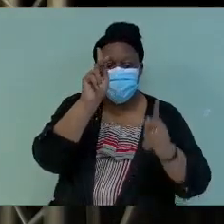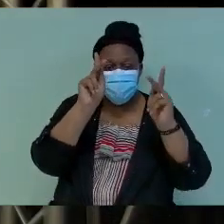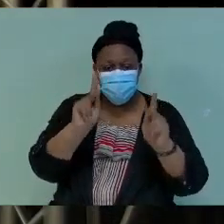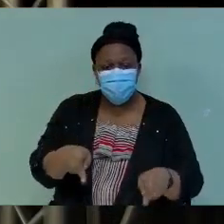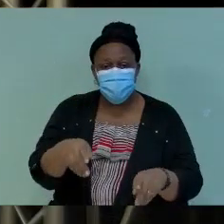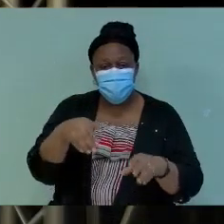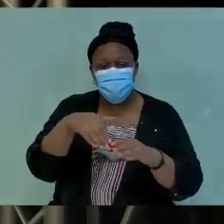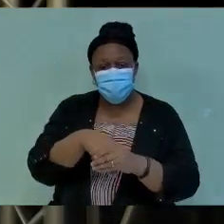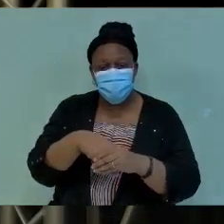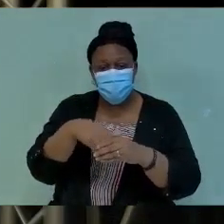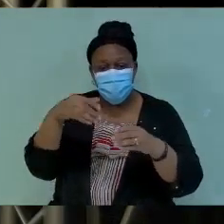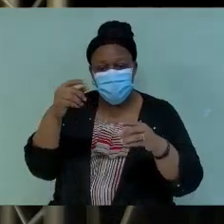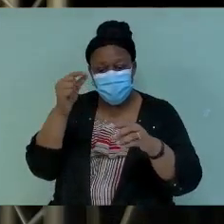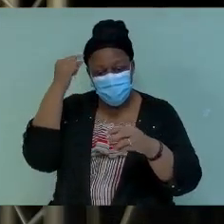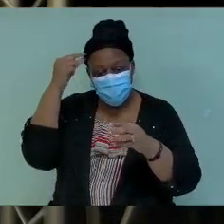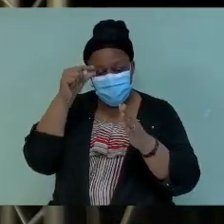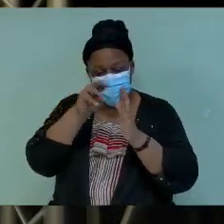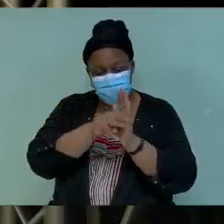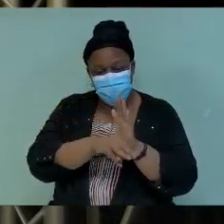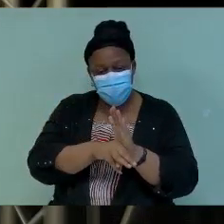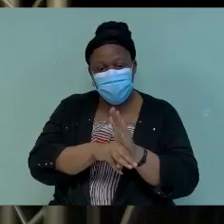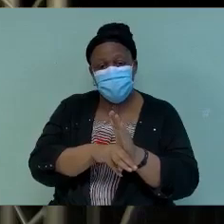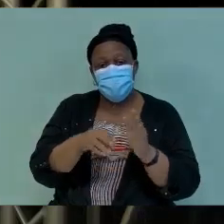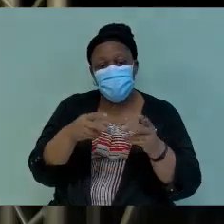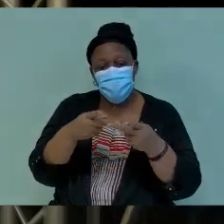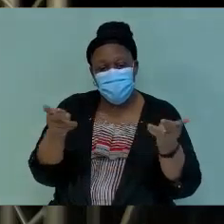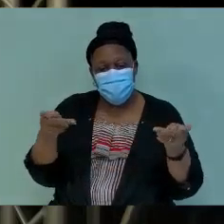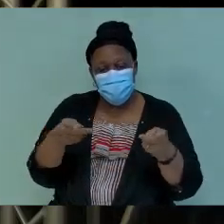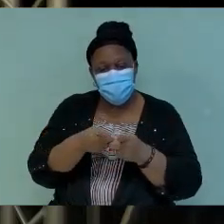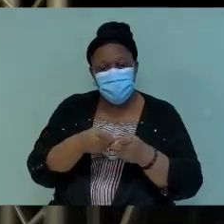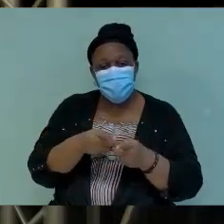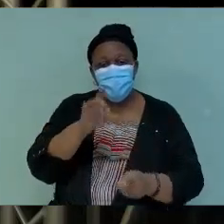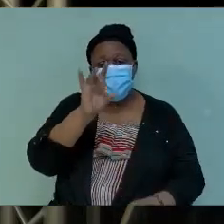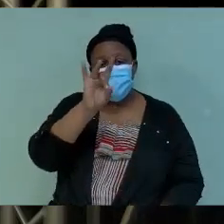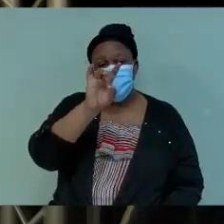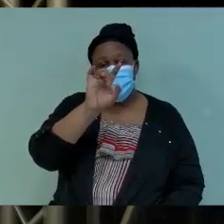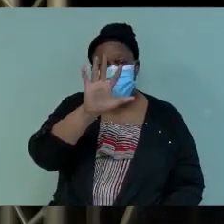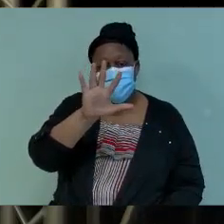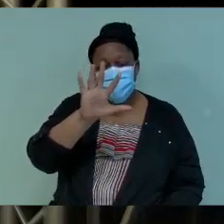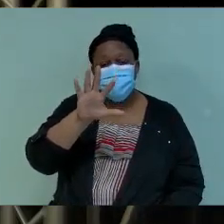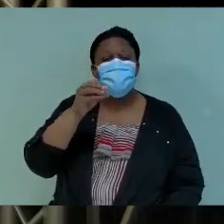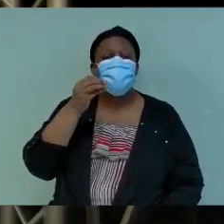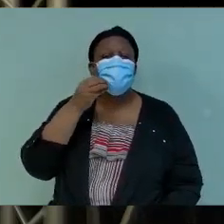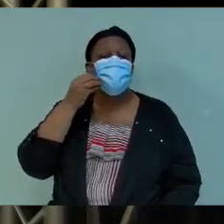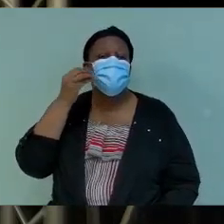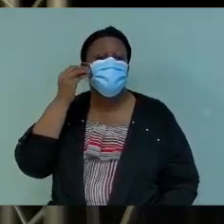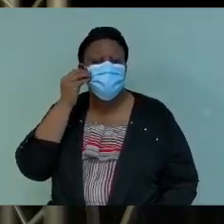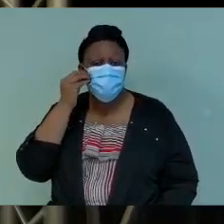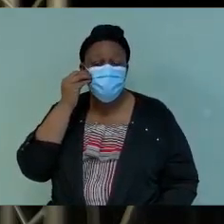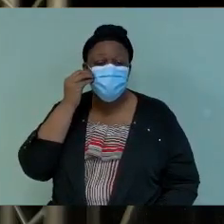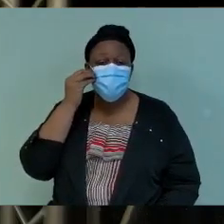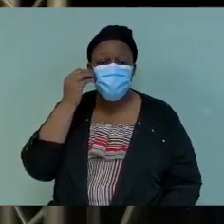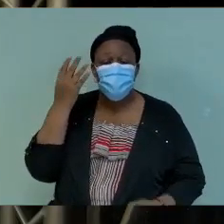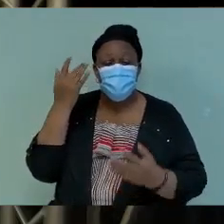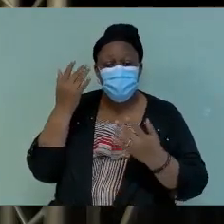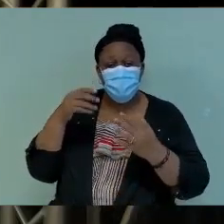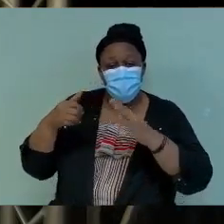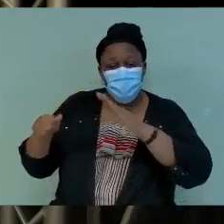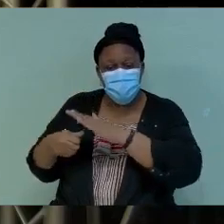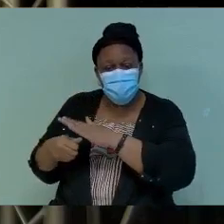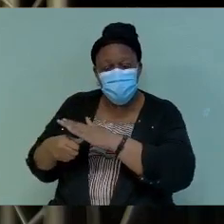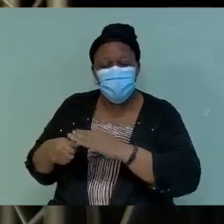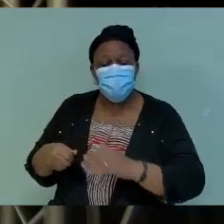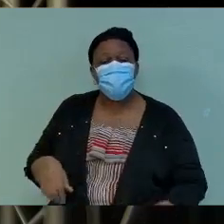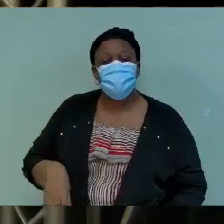facility, while 85 persons are quarantined at home. 11 persons remain in